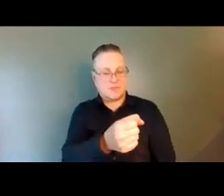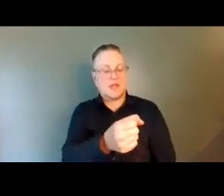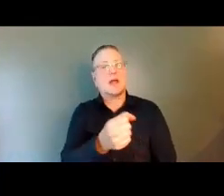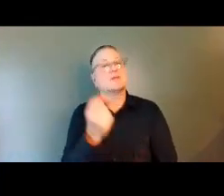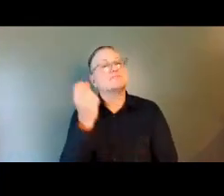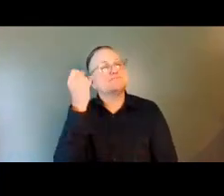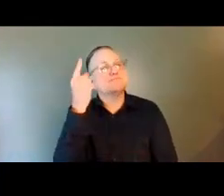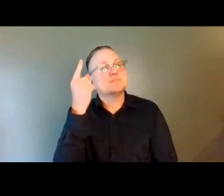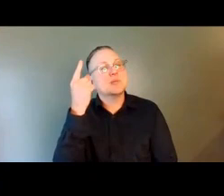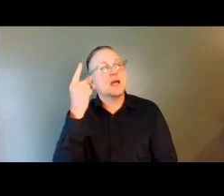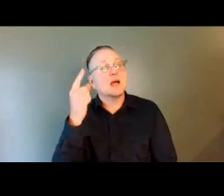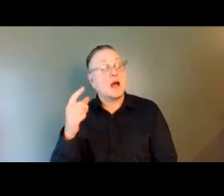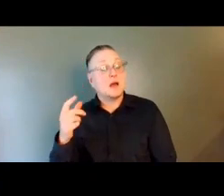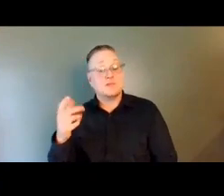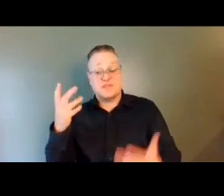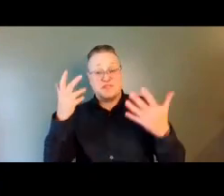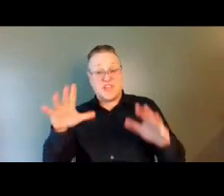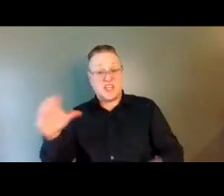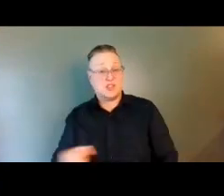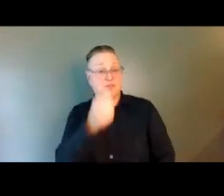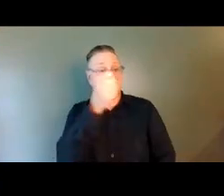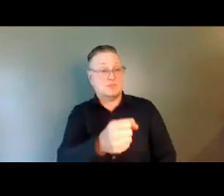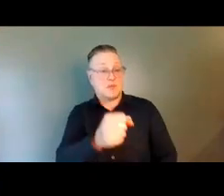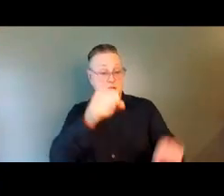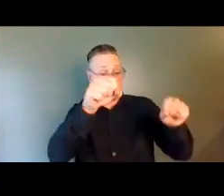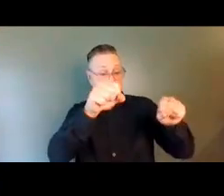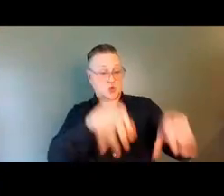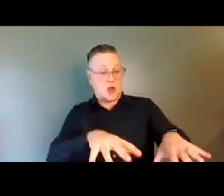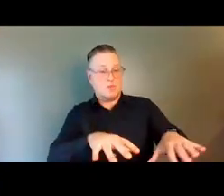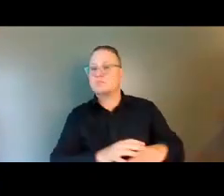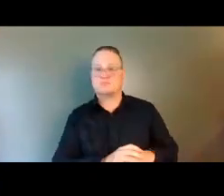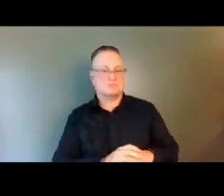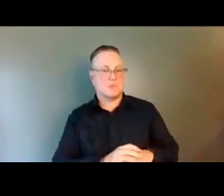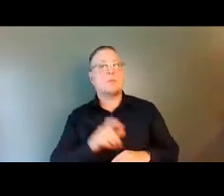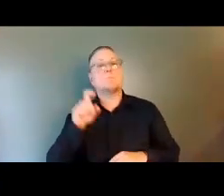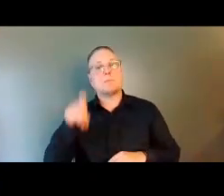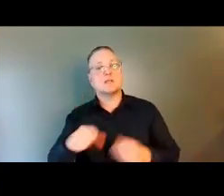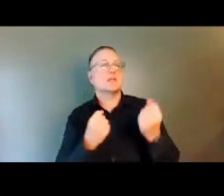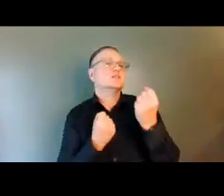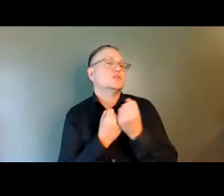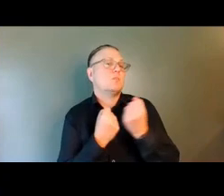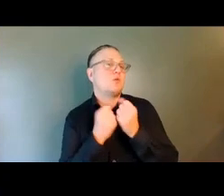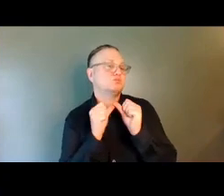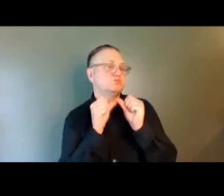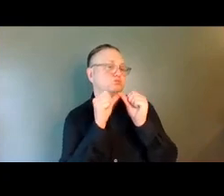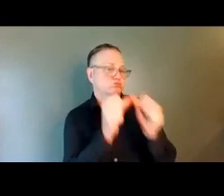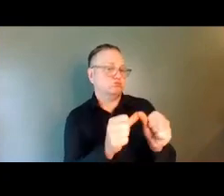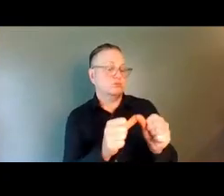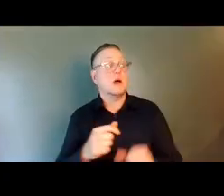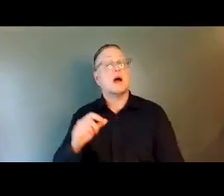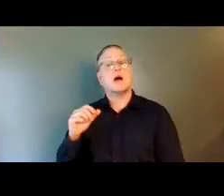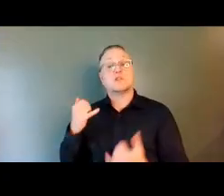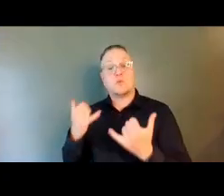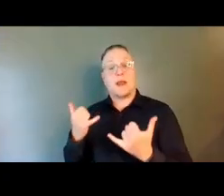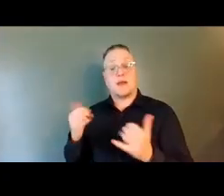But they also need to be supported once they're in state government. And that's where my advocacy seems to be centered right now, is making sure